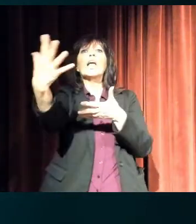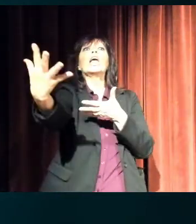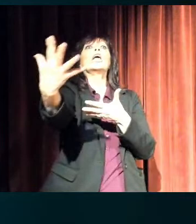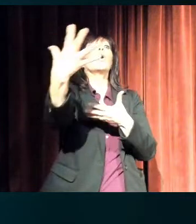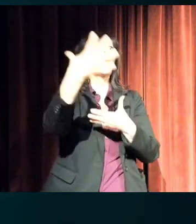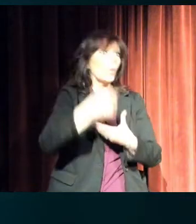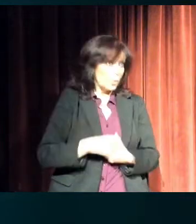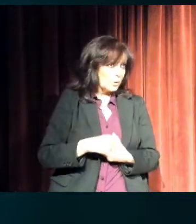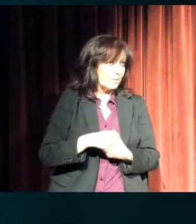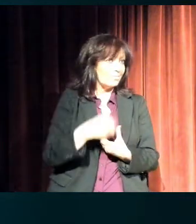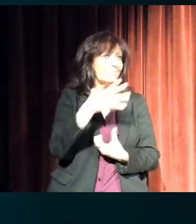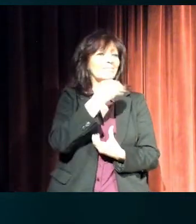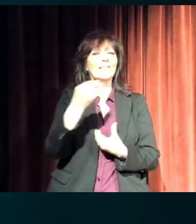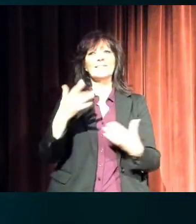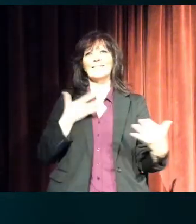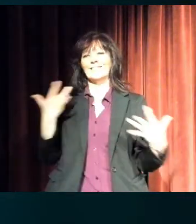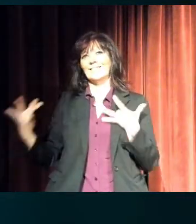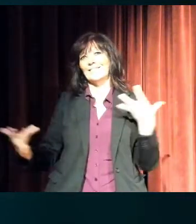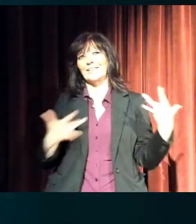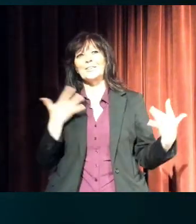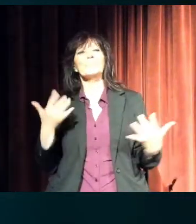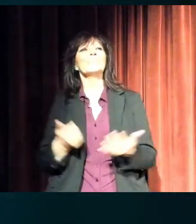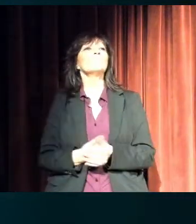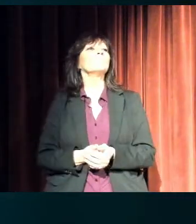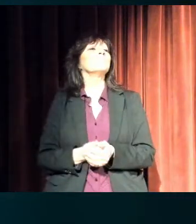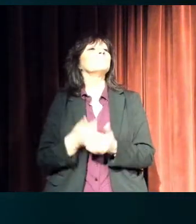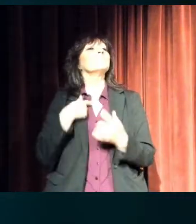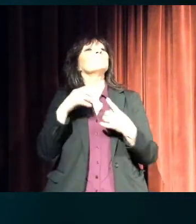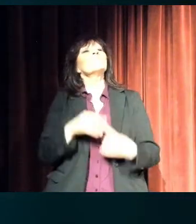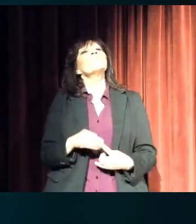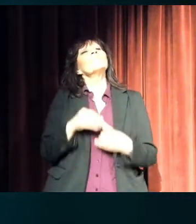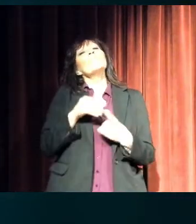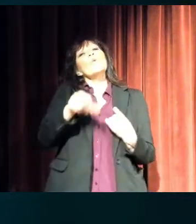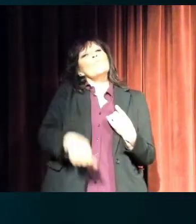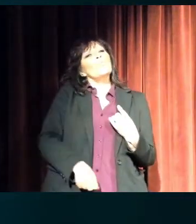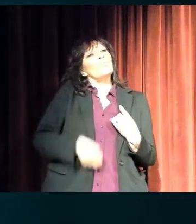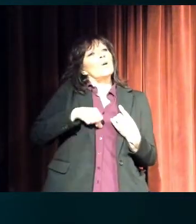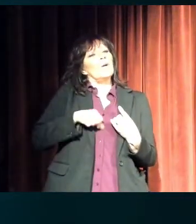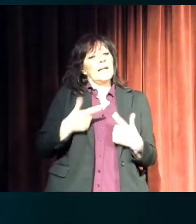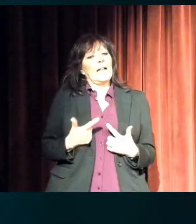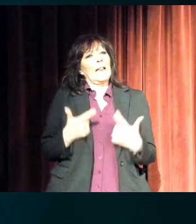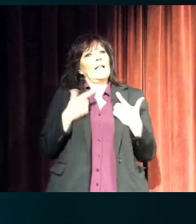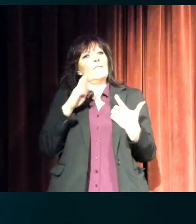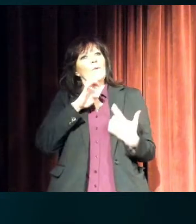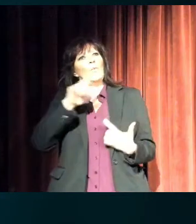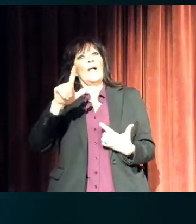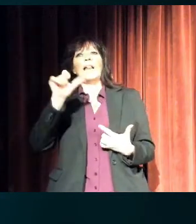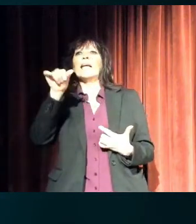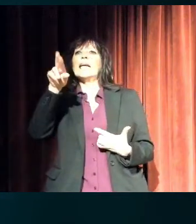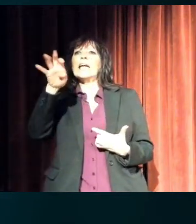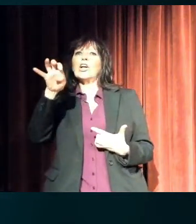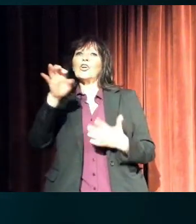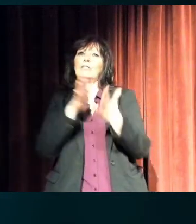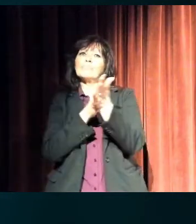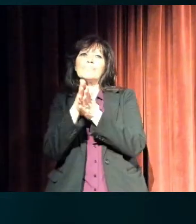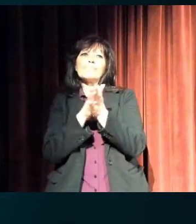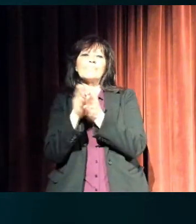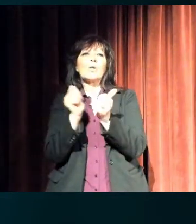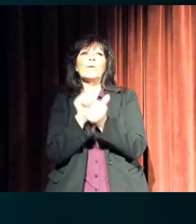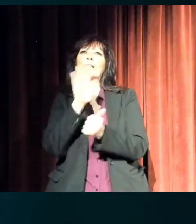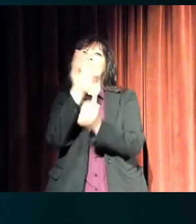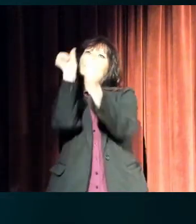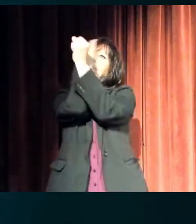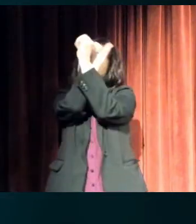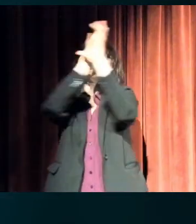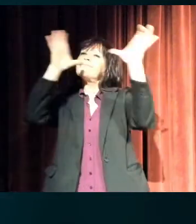inclusive, and exciting. I am especially proud of the Live Well Erie initiative with its vision